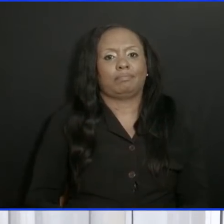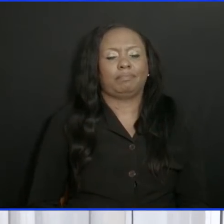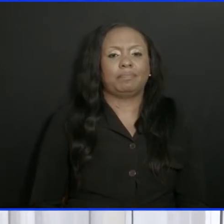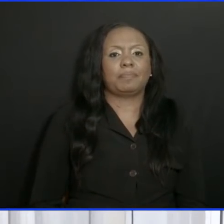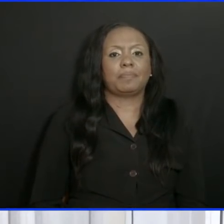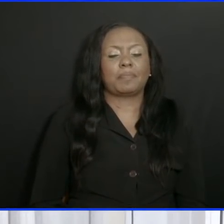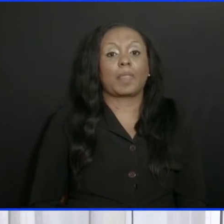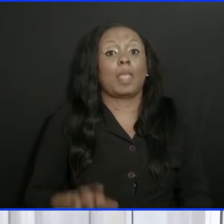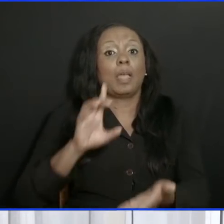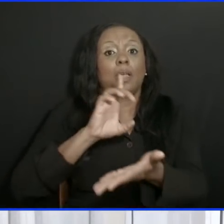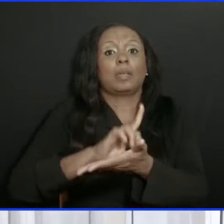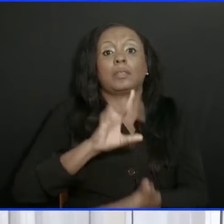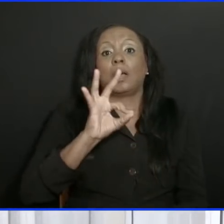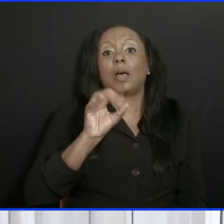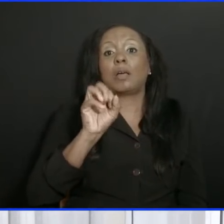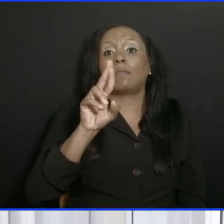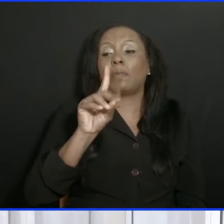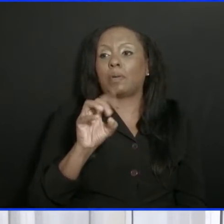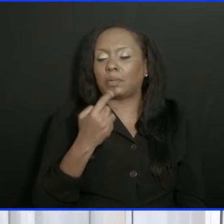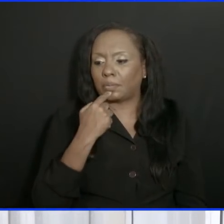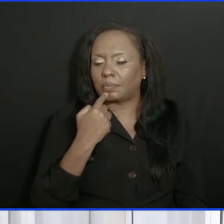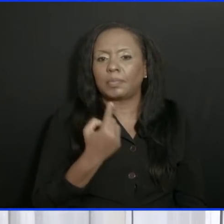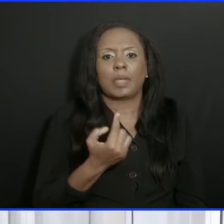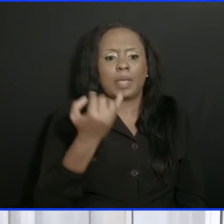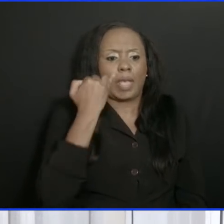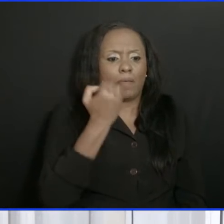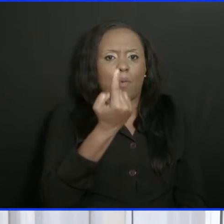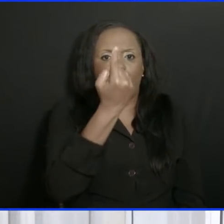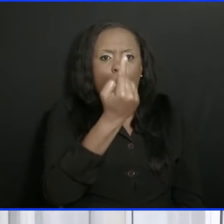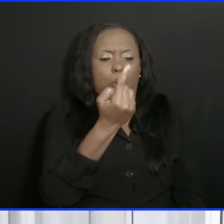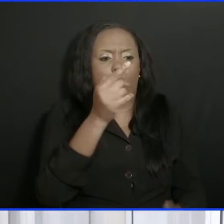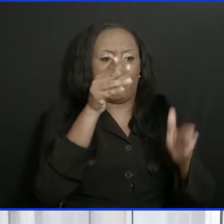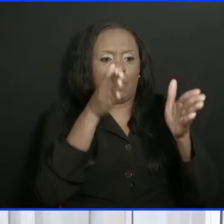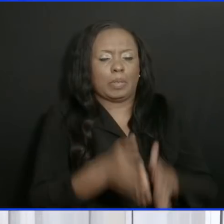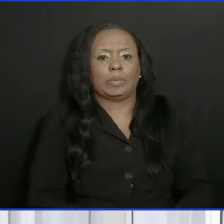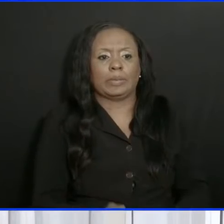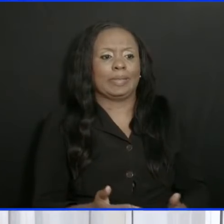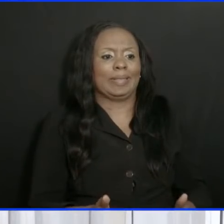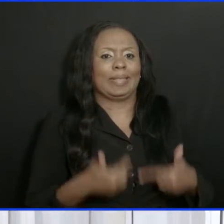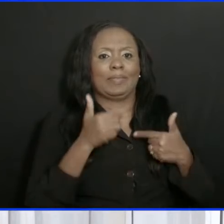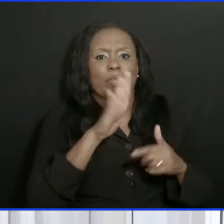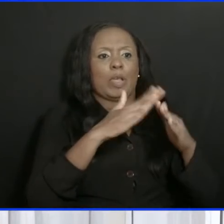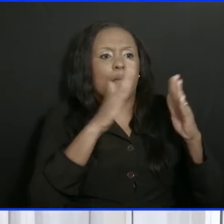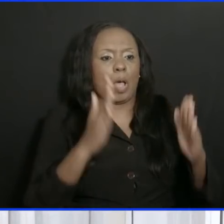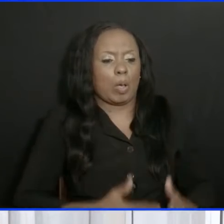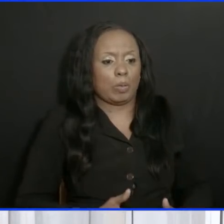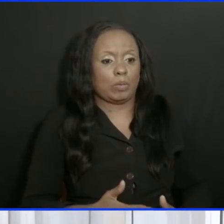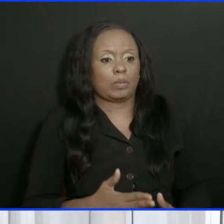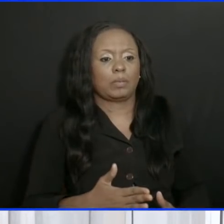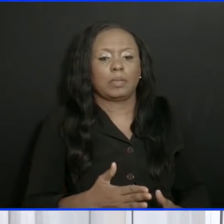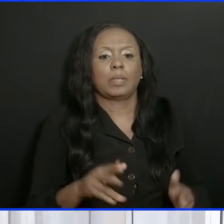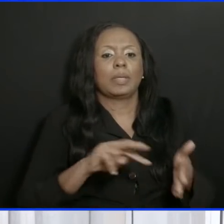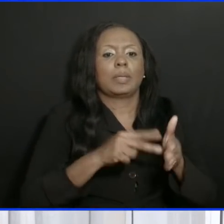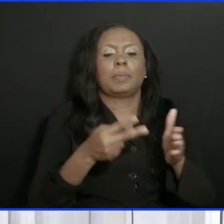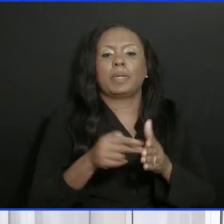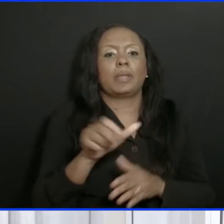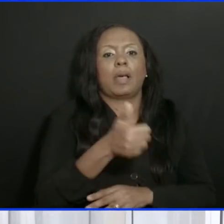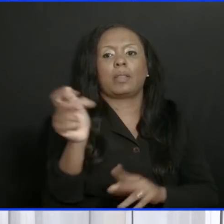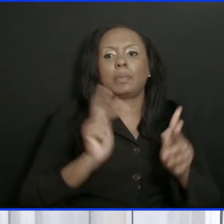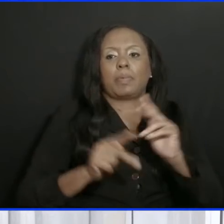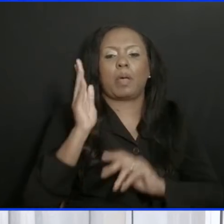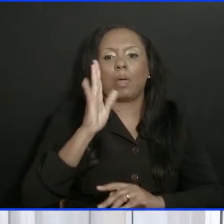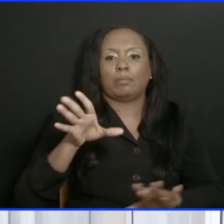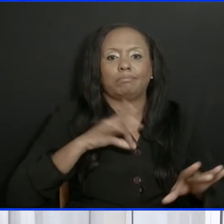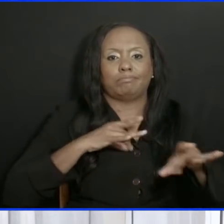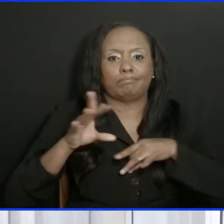say that it is likely that if you have one person in a house having it, that it will probably spread to others. So let us take